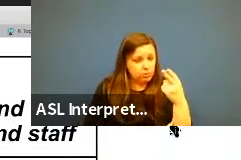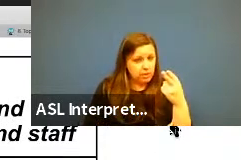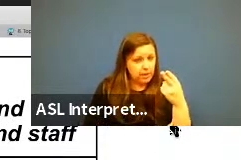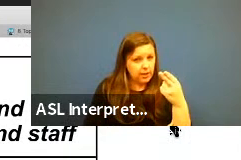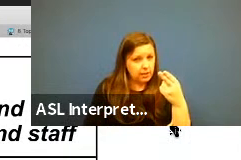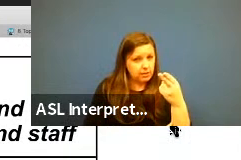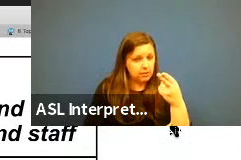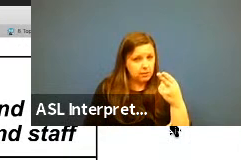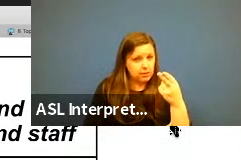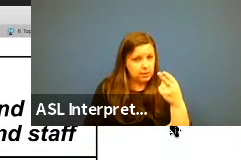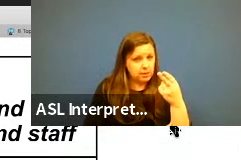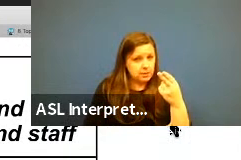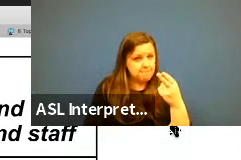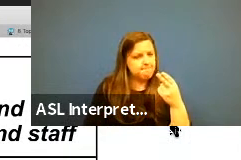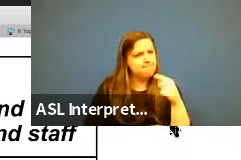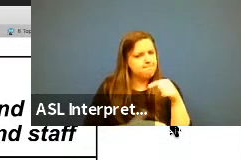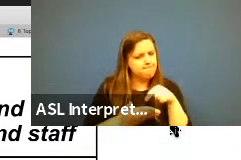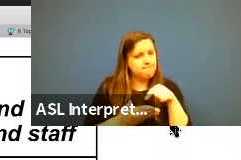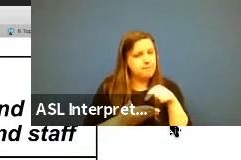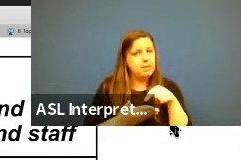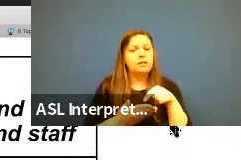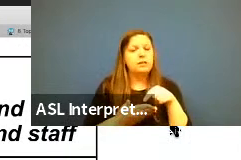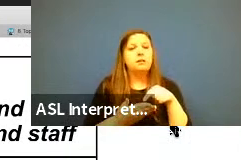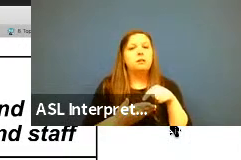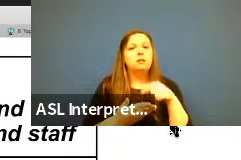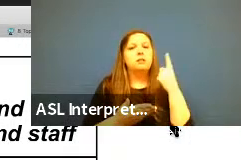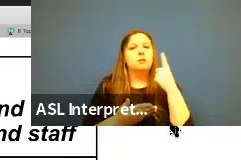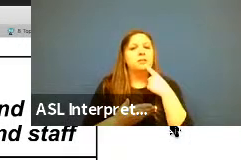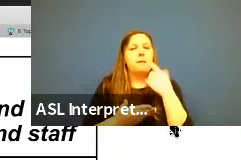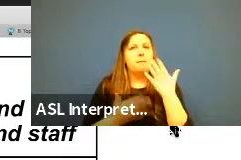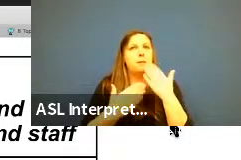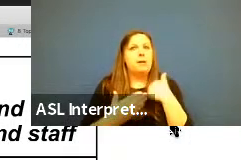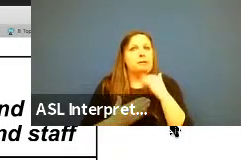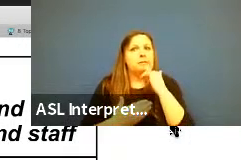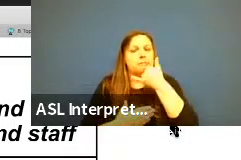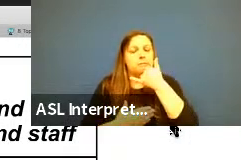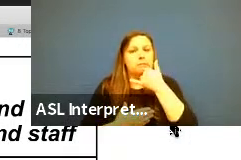I have it on a I may have messed up and I'm Saturday.